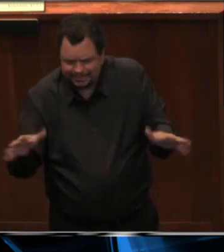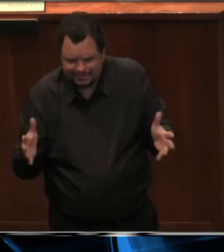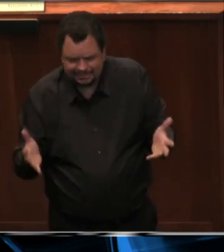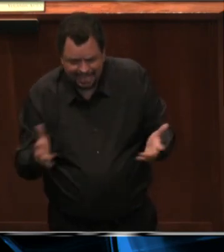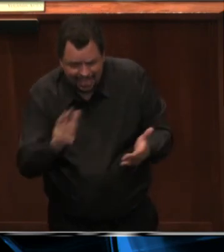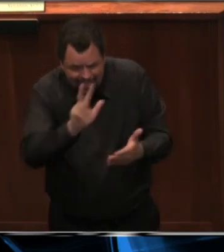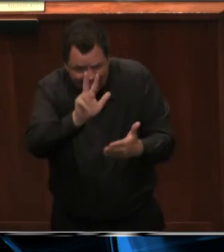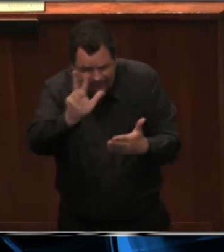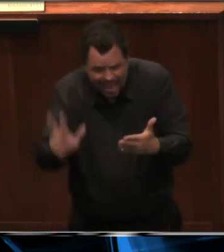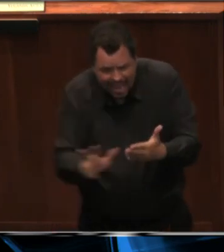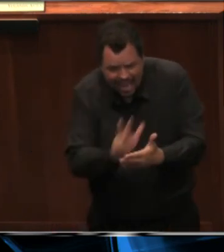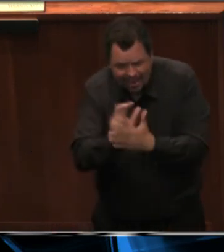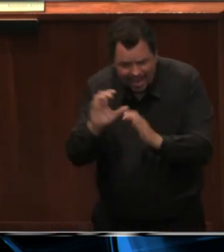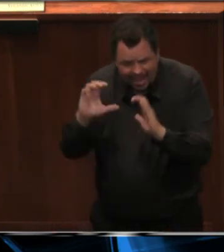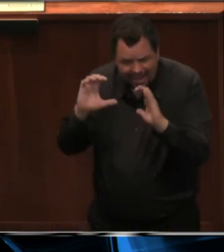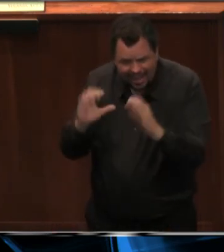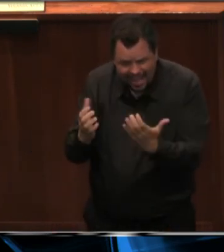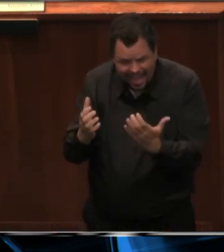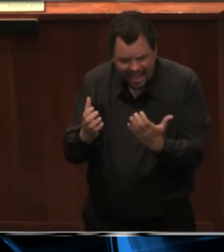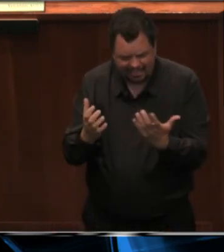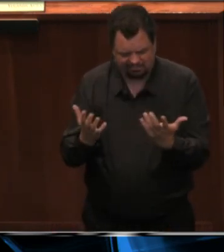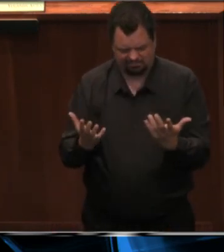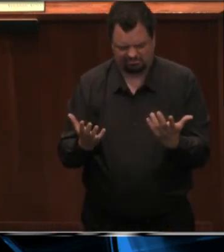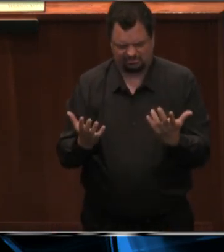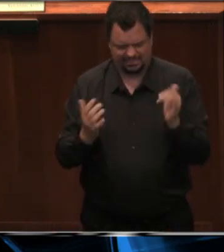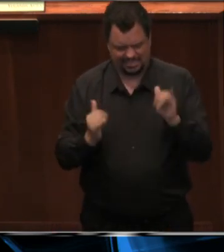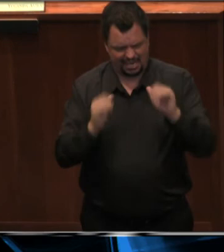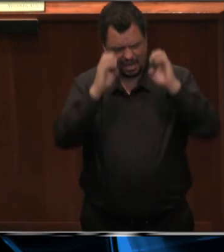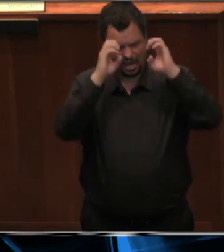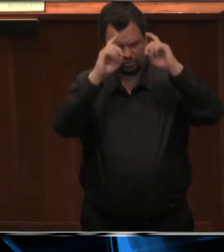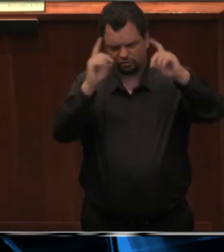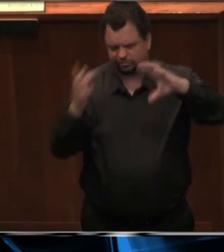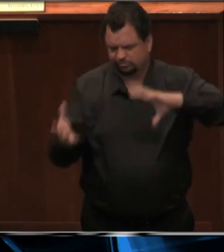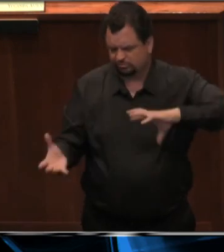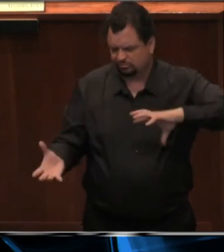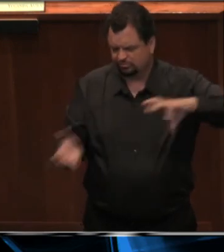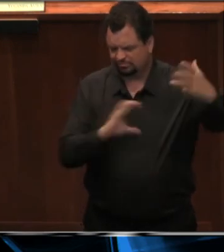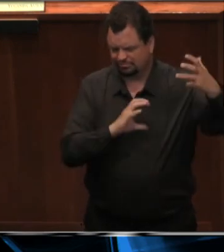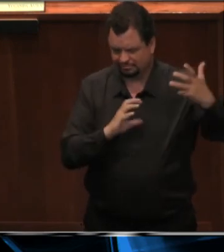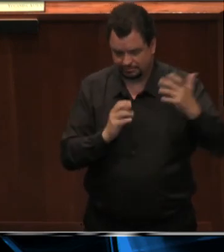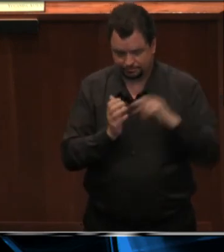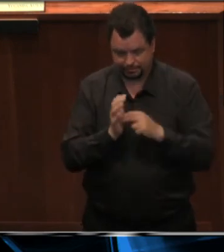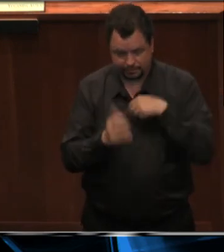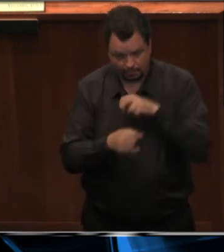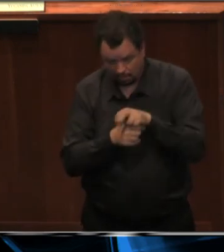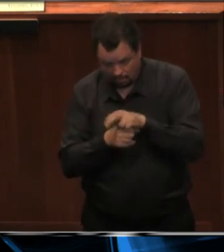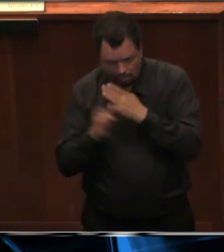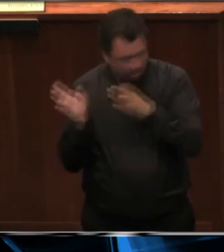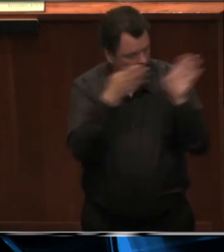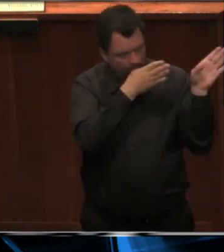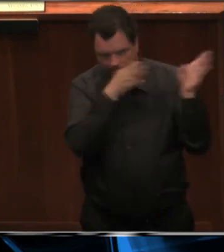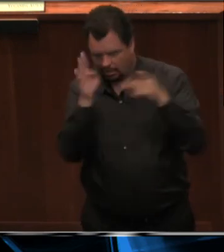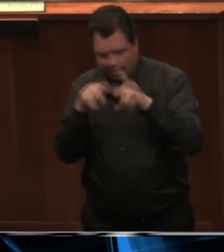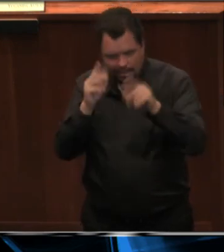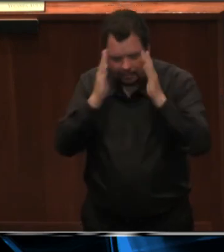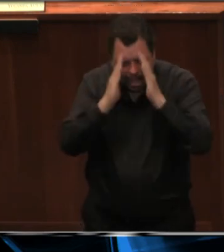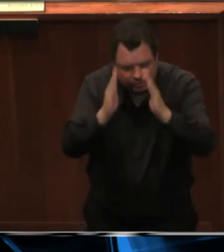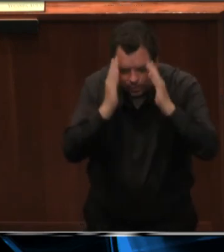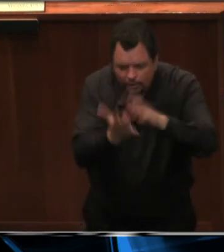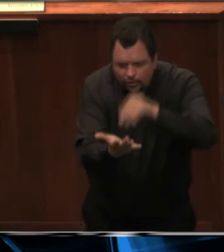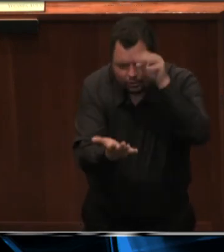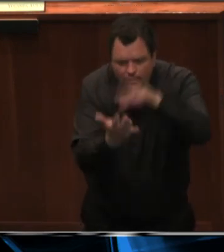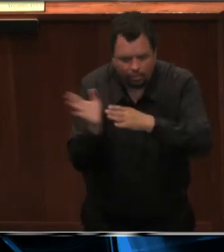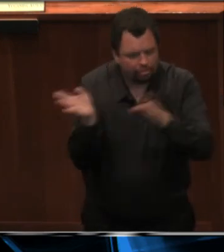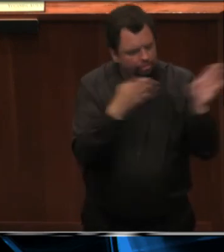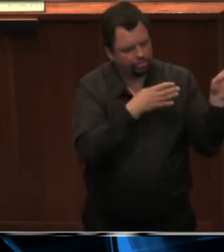an educational disaster. That's the attention span and infrequency of seeing your teacher, because you only see that teacher